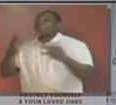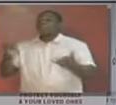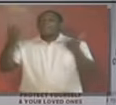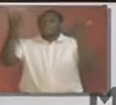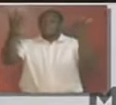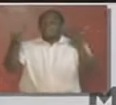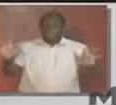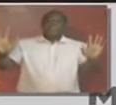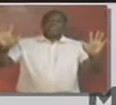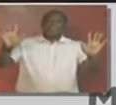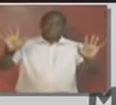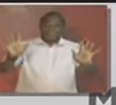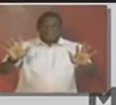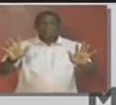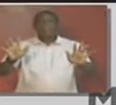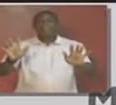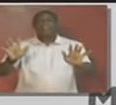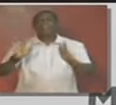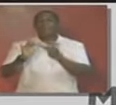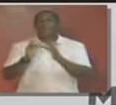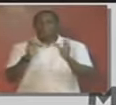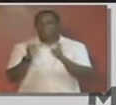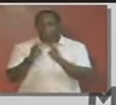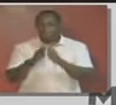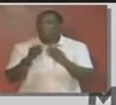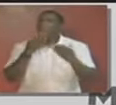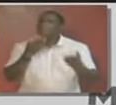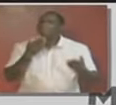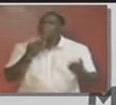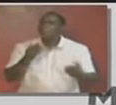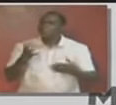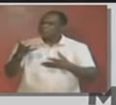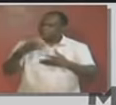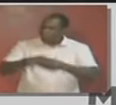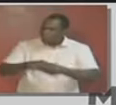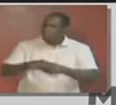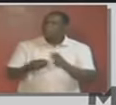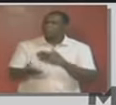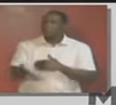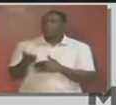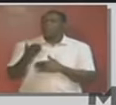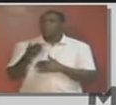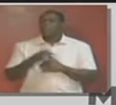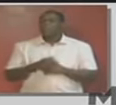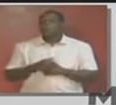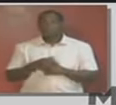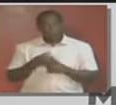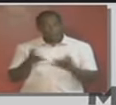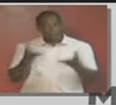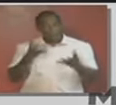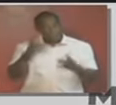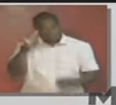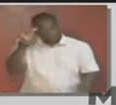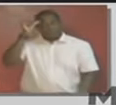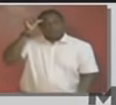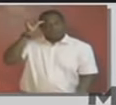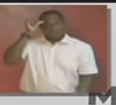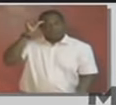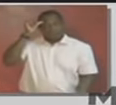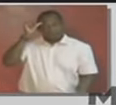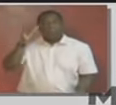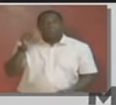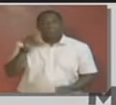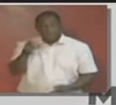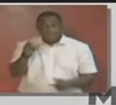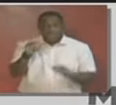of today's media conference. Thank you for your participation this morning. And just a reminder, a family member